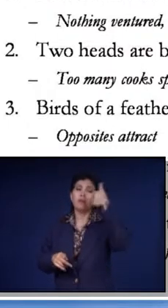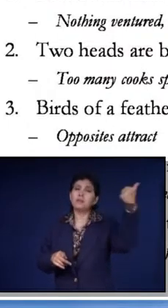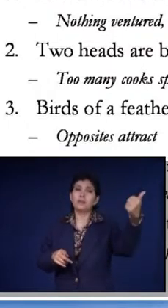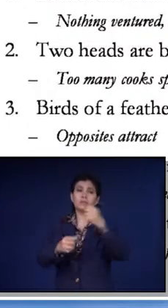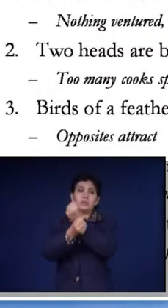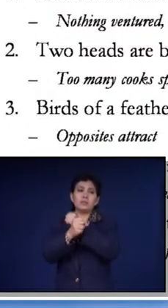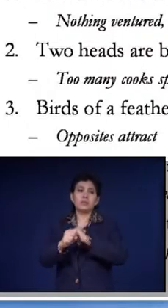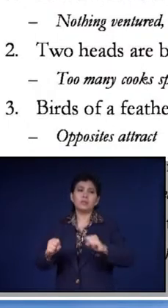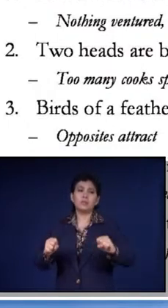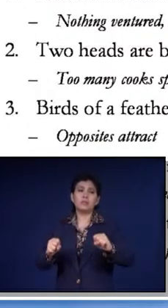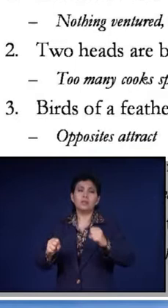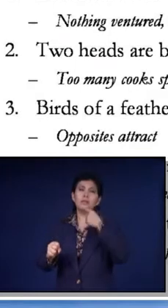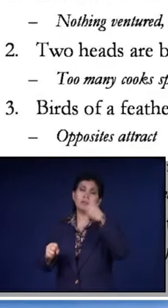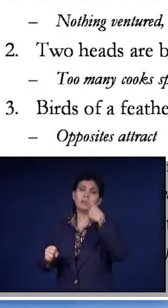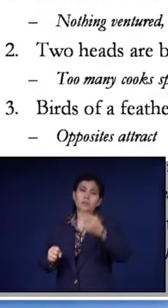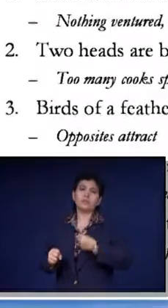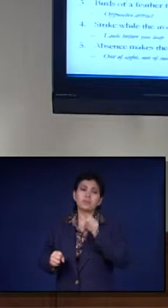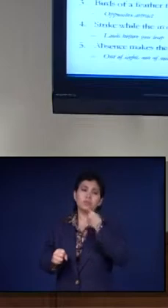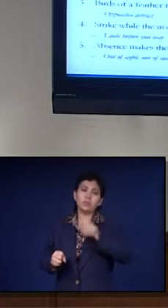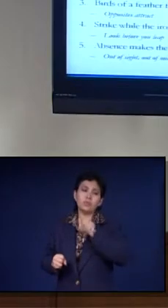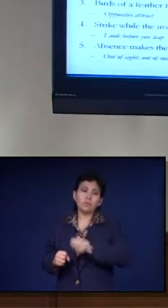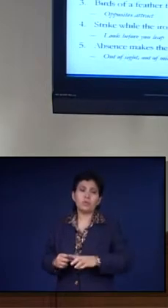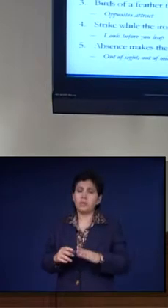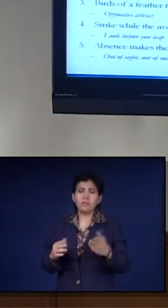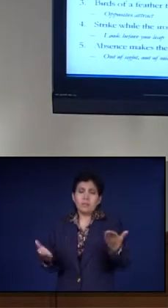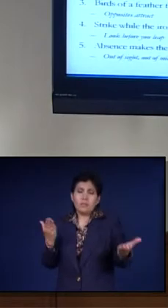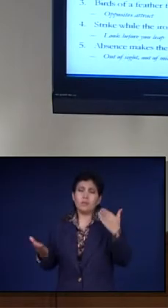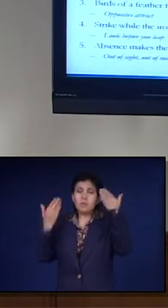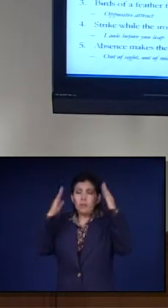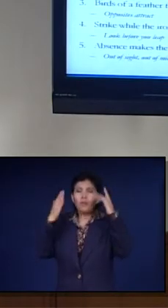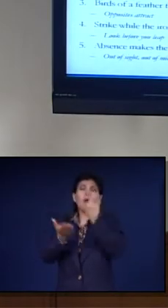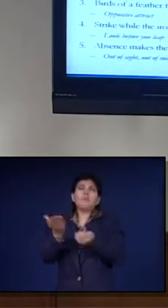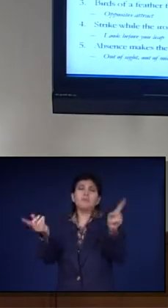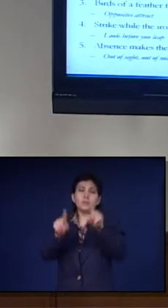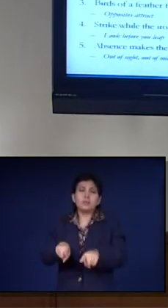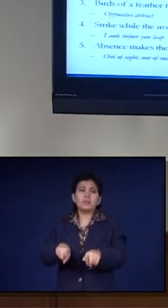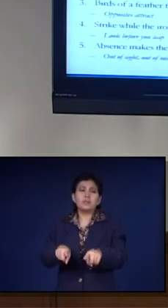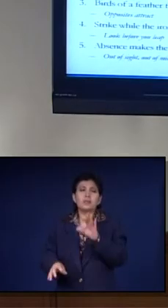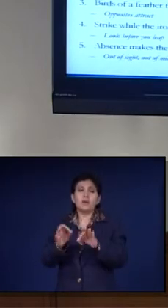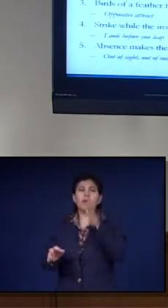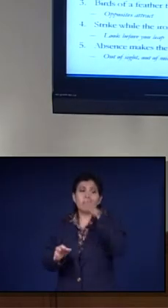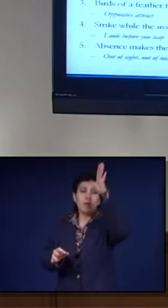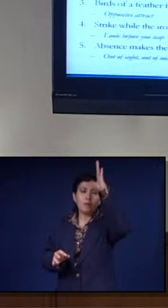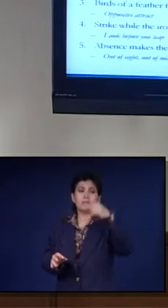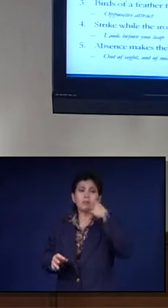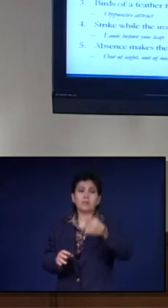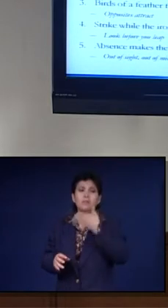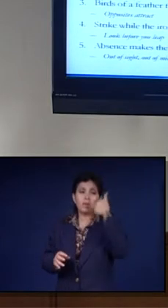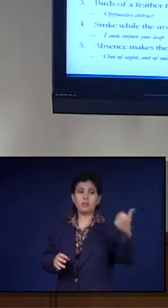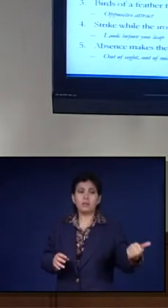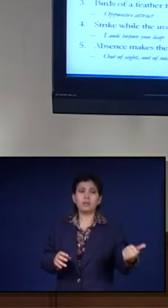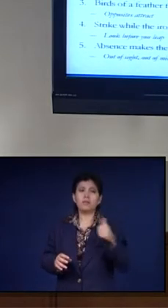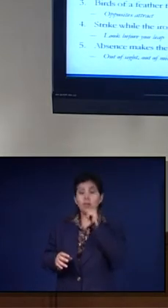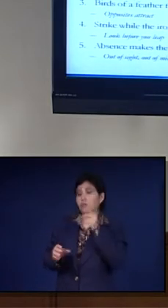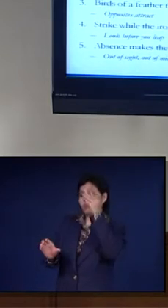safe than for you to be sorry. Better safe to be sorry. You might not know what might happen to you, but your parents would say it's better for you not to join